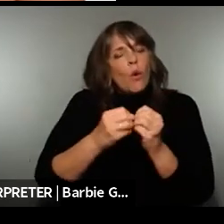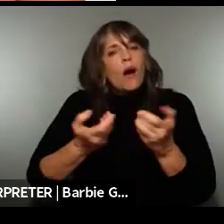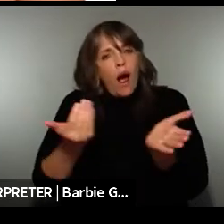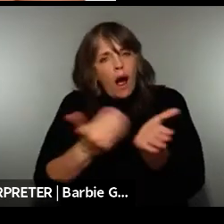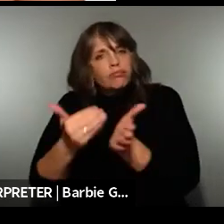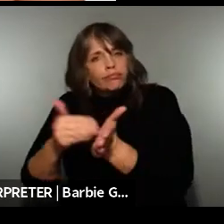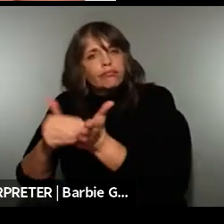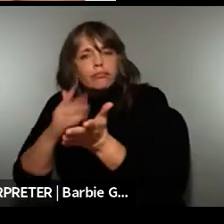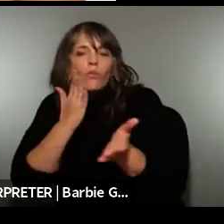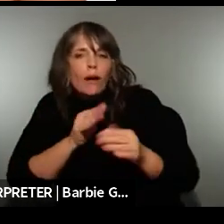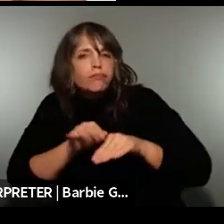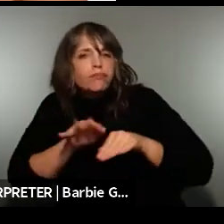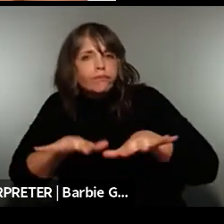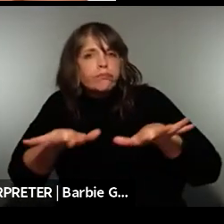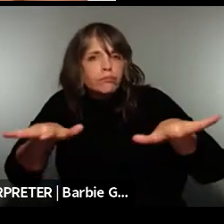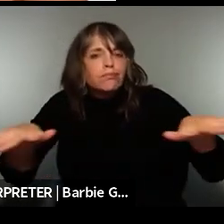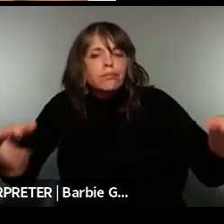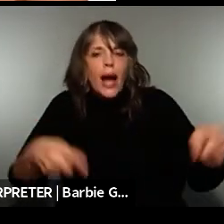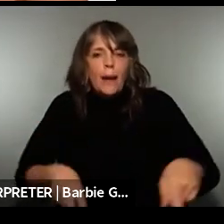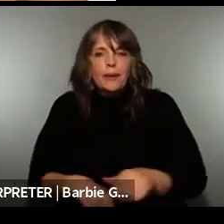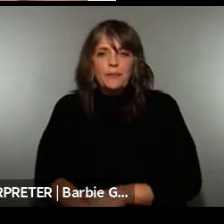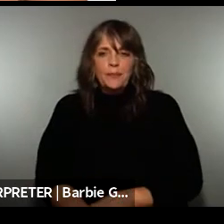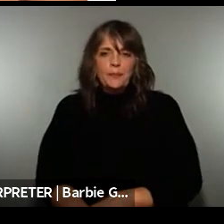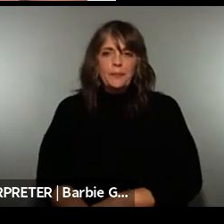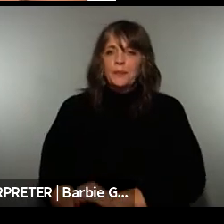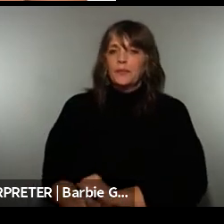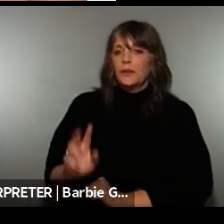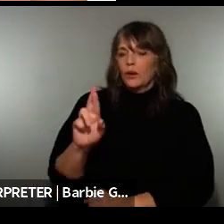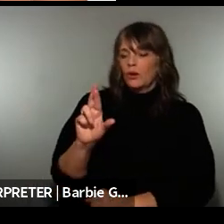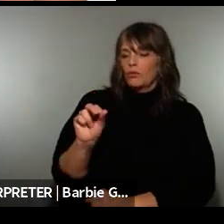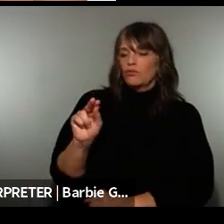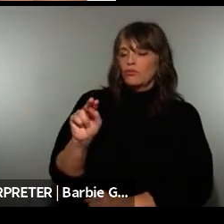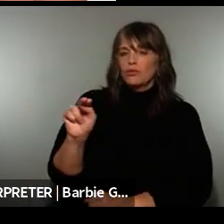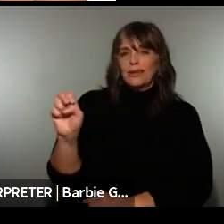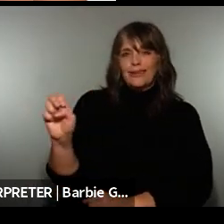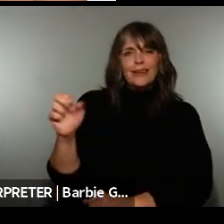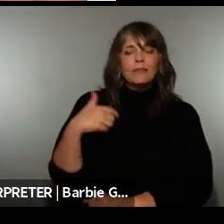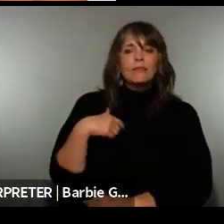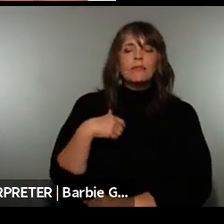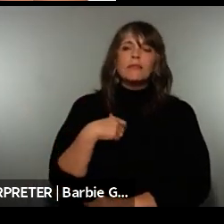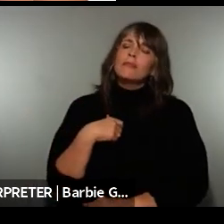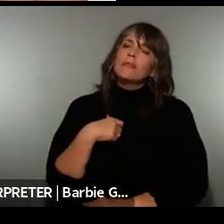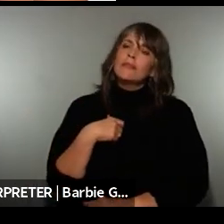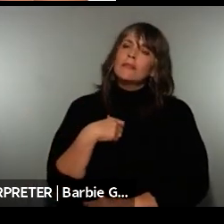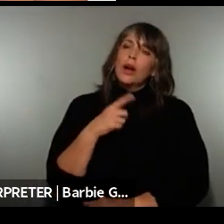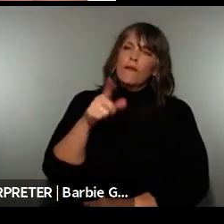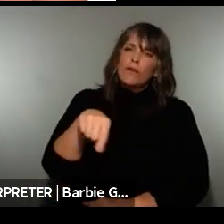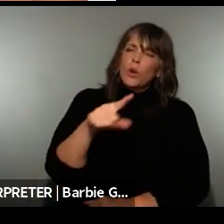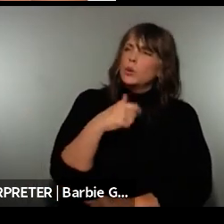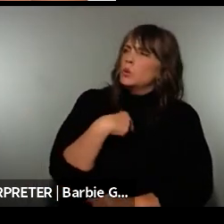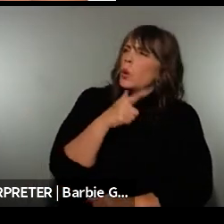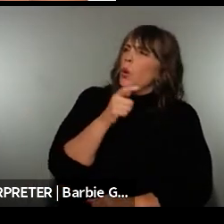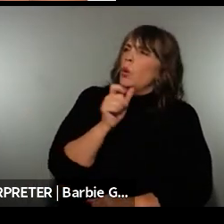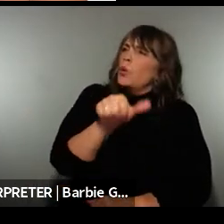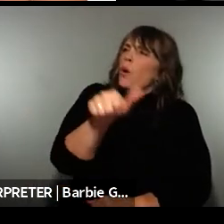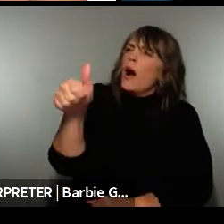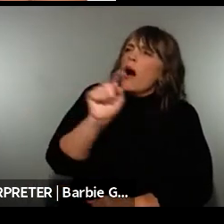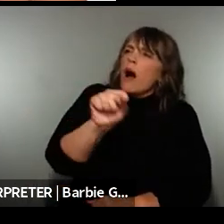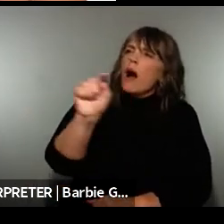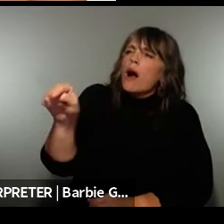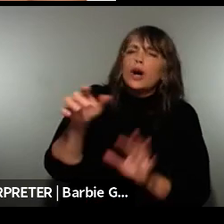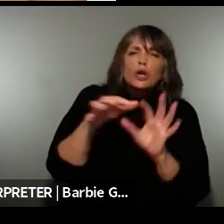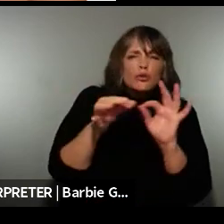Yeah, and I'll just add to that, you know, for folks who are thinking about, I wonder where I can hear about other wins or